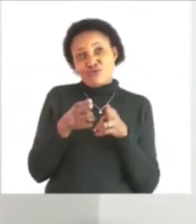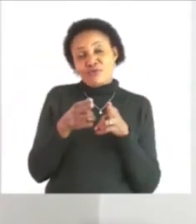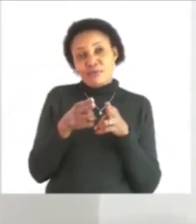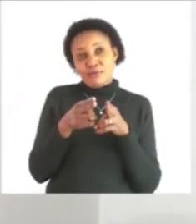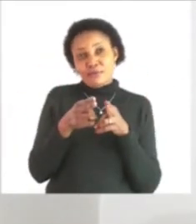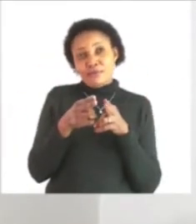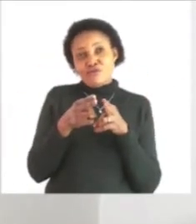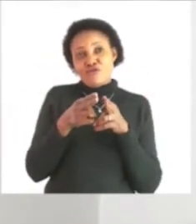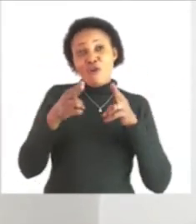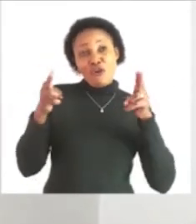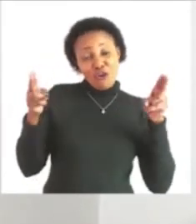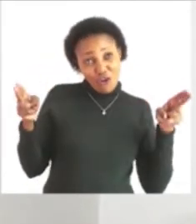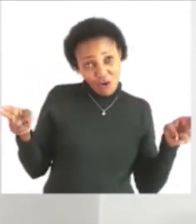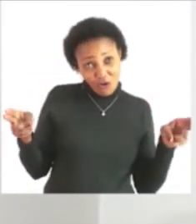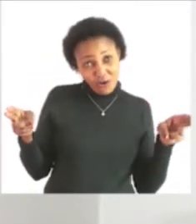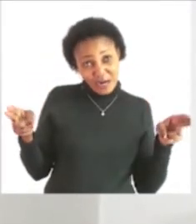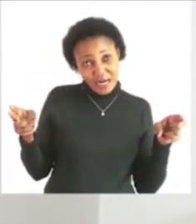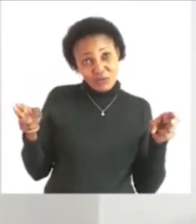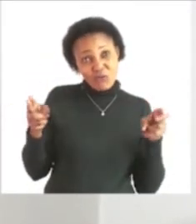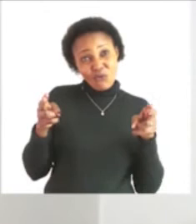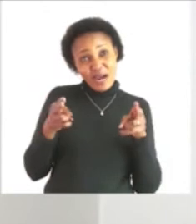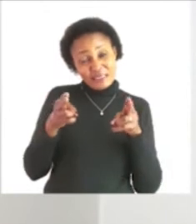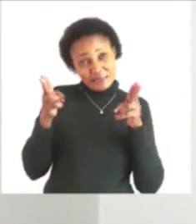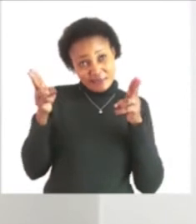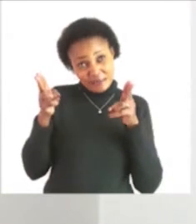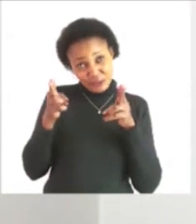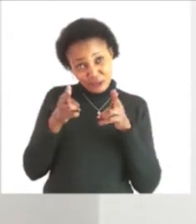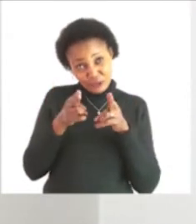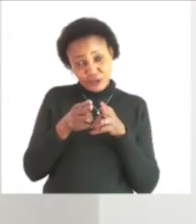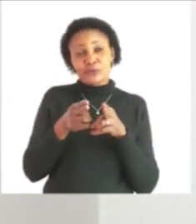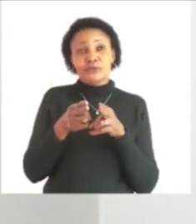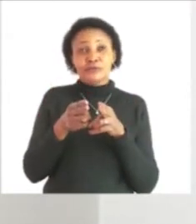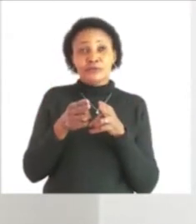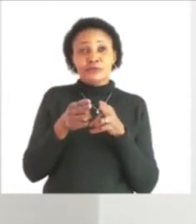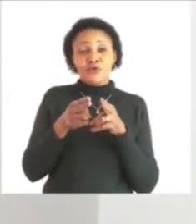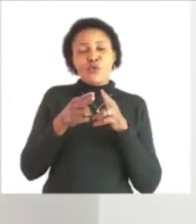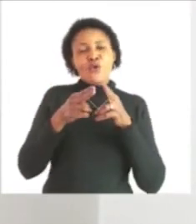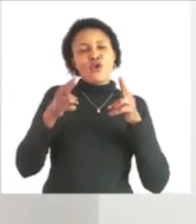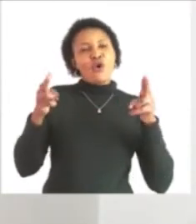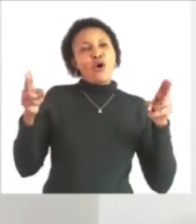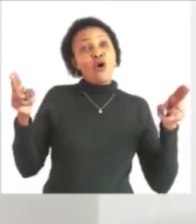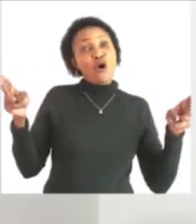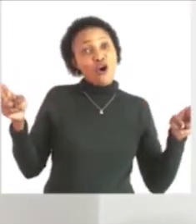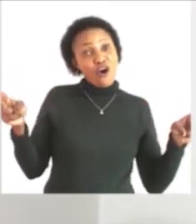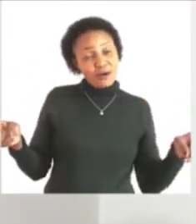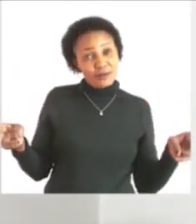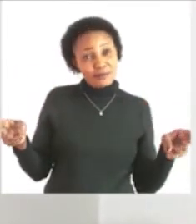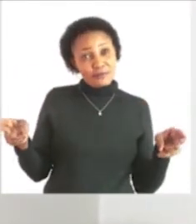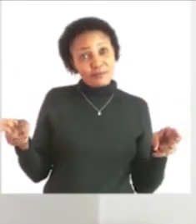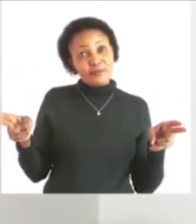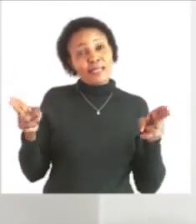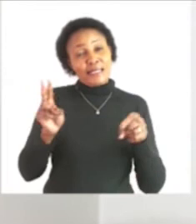long and one is short. The first one is long. And the